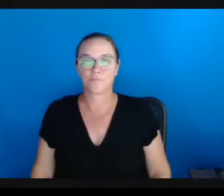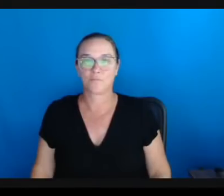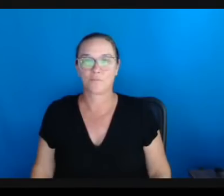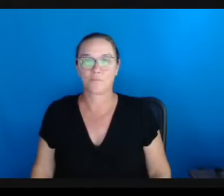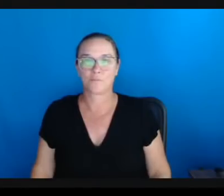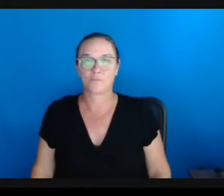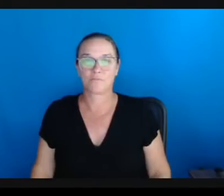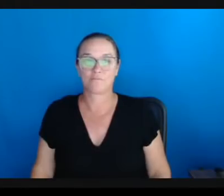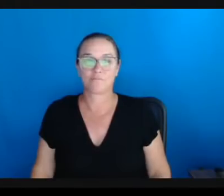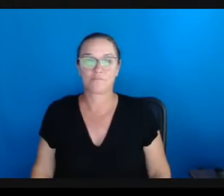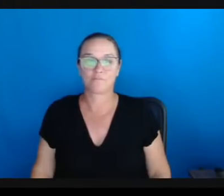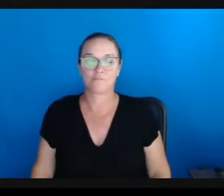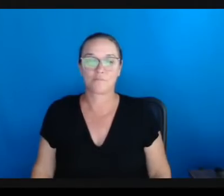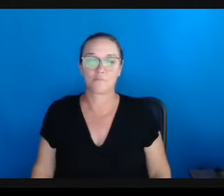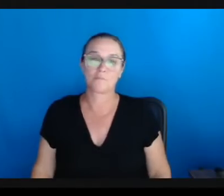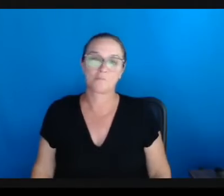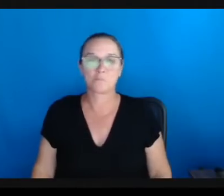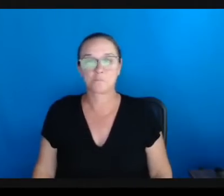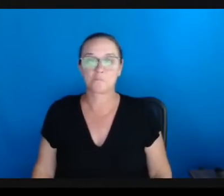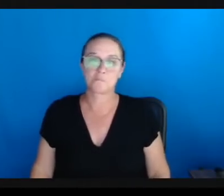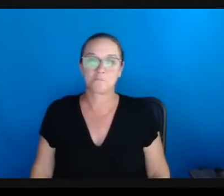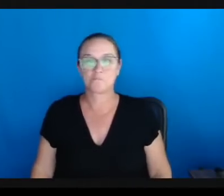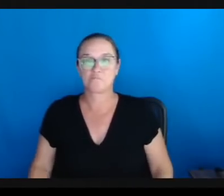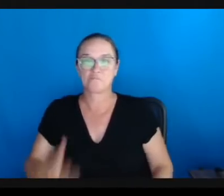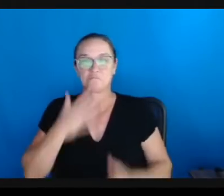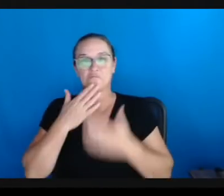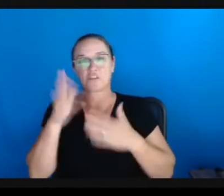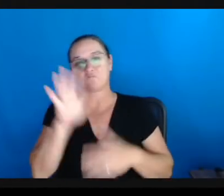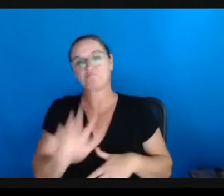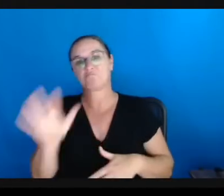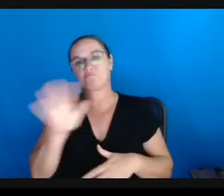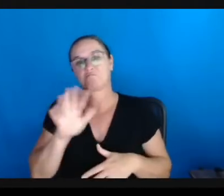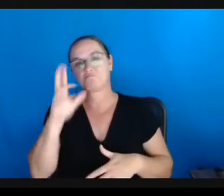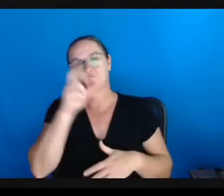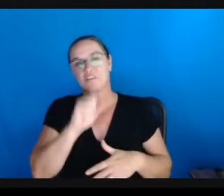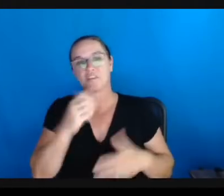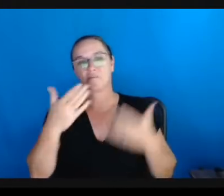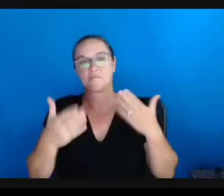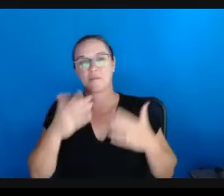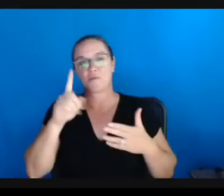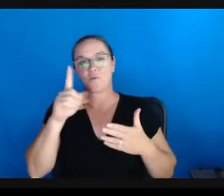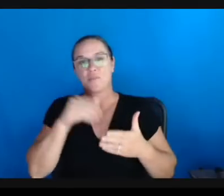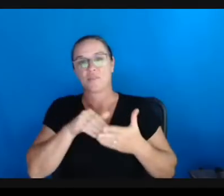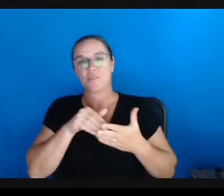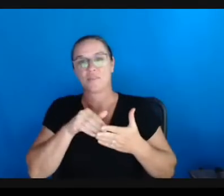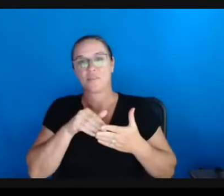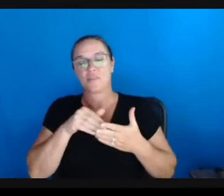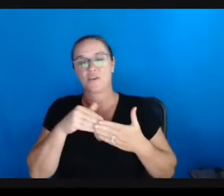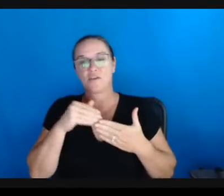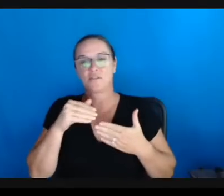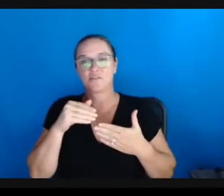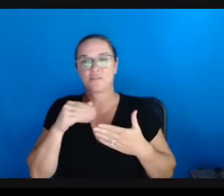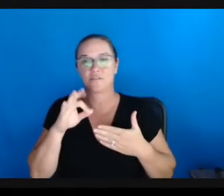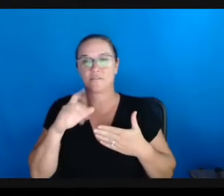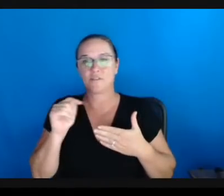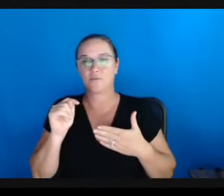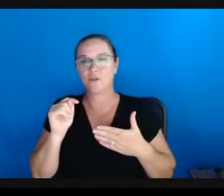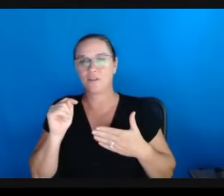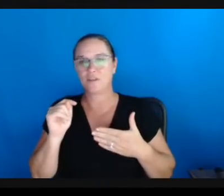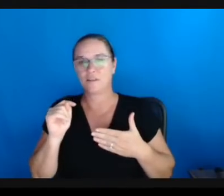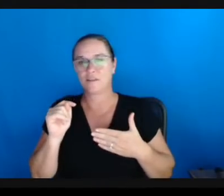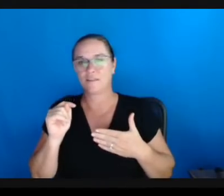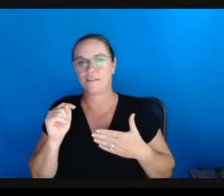So about ballpark in there, right? The summit of Kilauea is about 4,000 feet, maybe about 1,000 feet below this uppermost point.